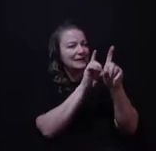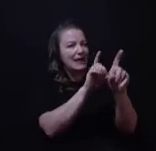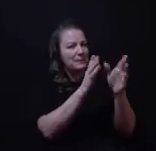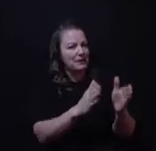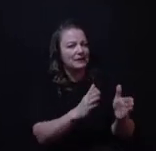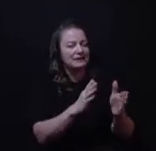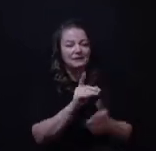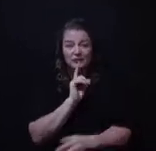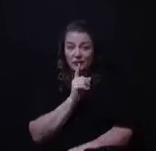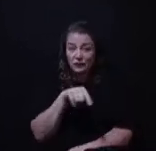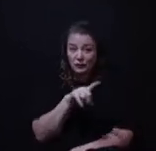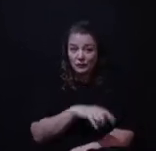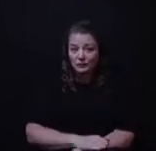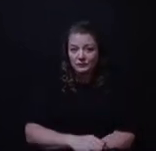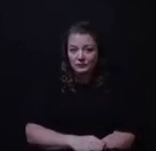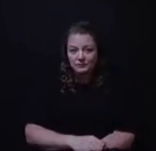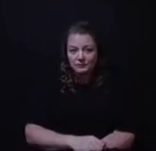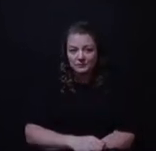Make disciples. Do you?